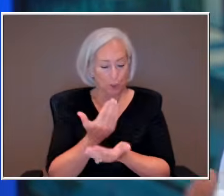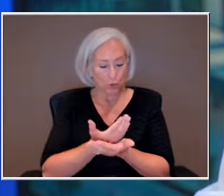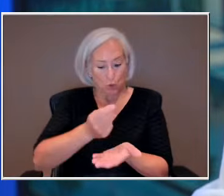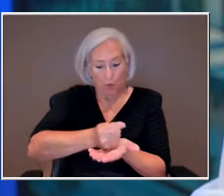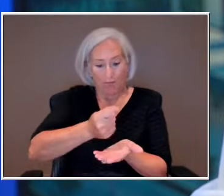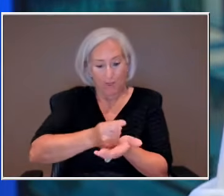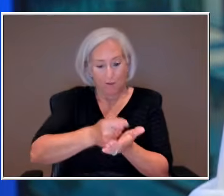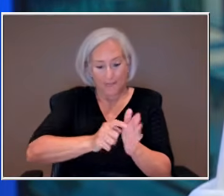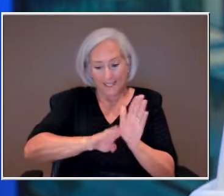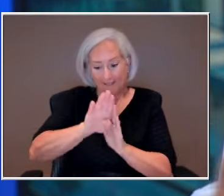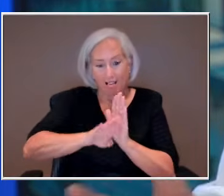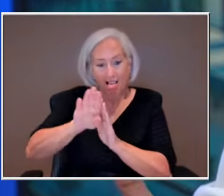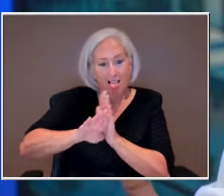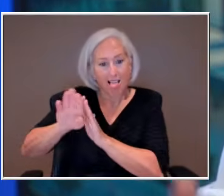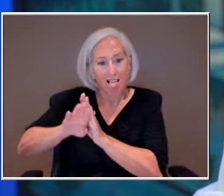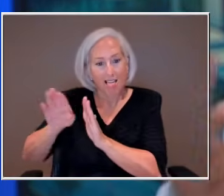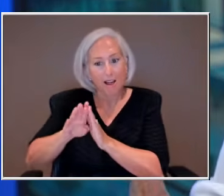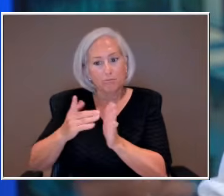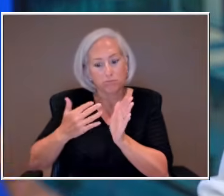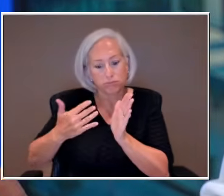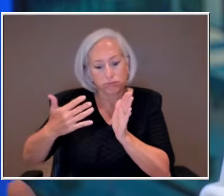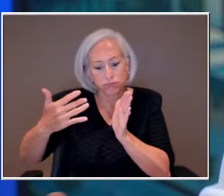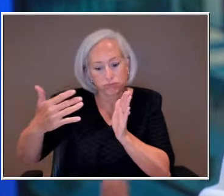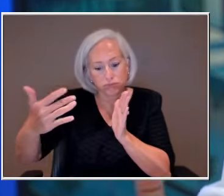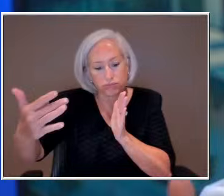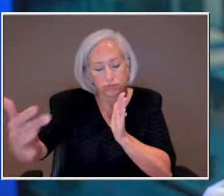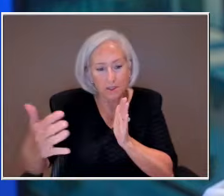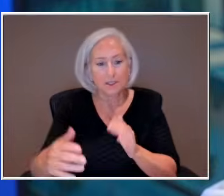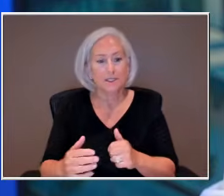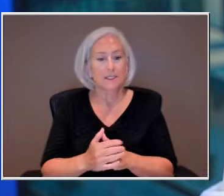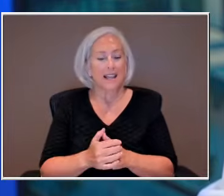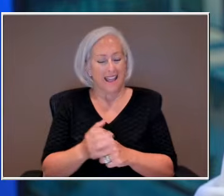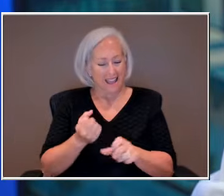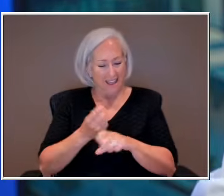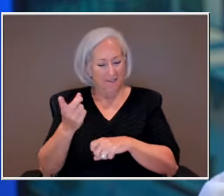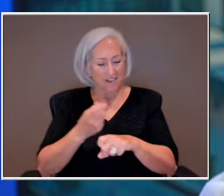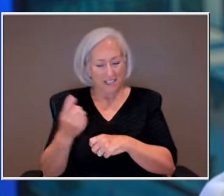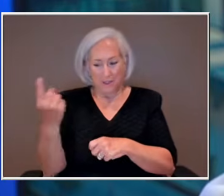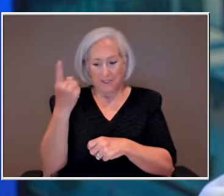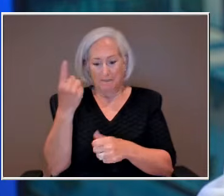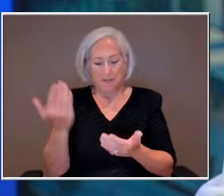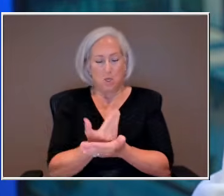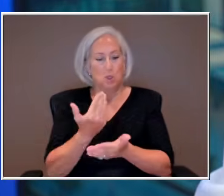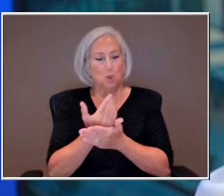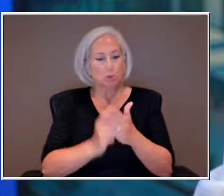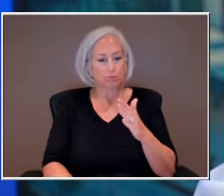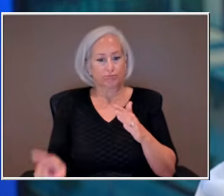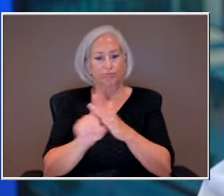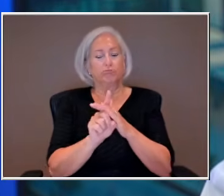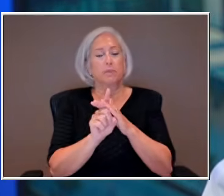we got many different therapies that are coming out there, and it's hard for